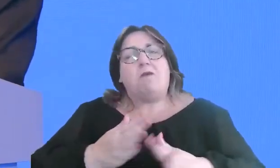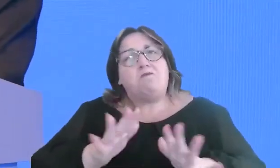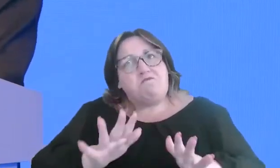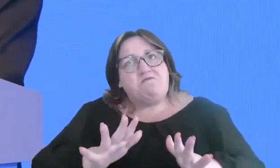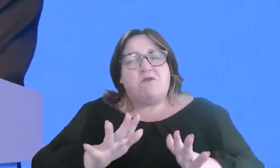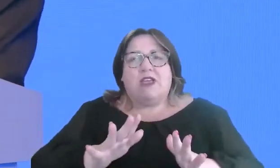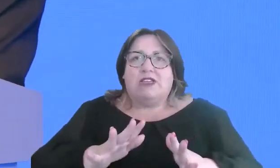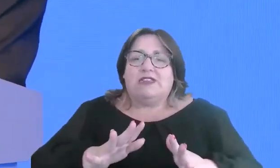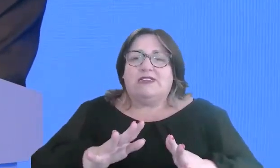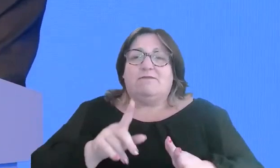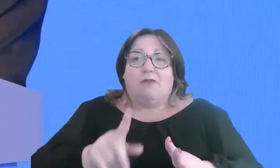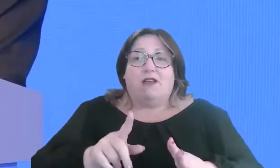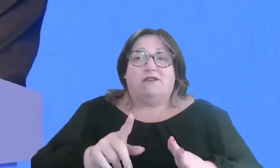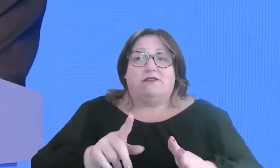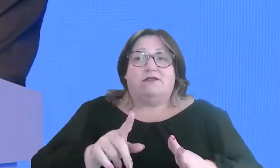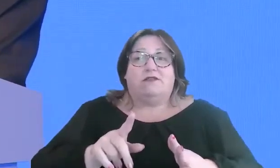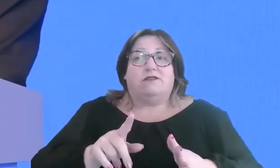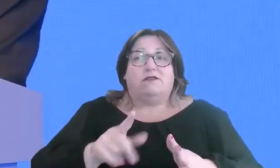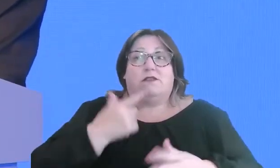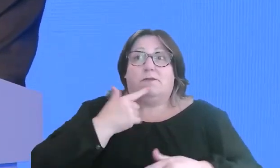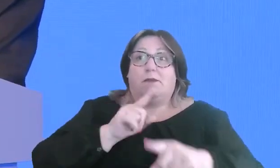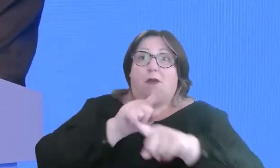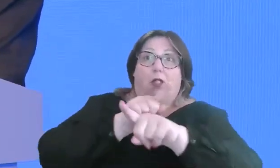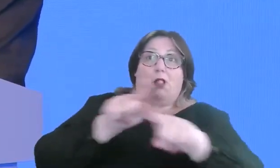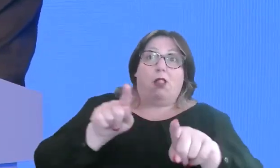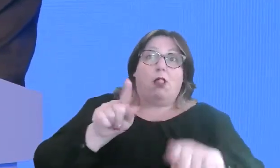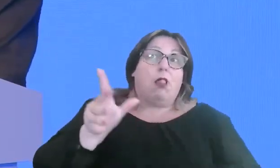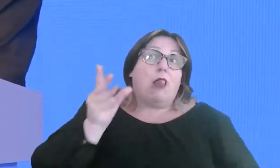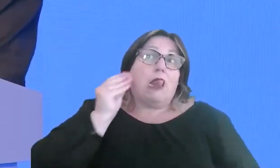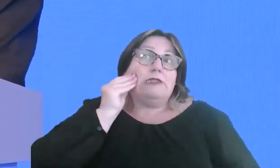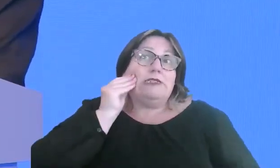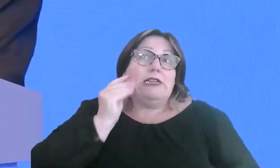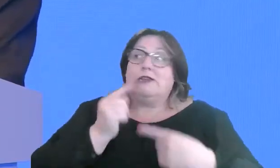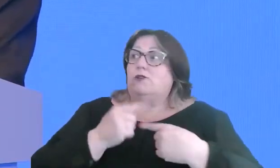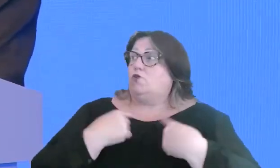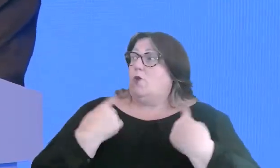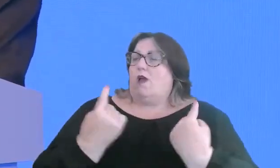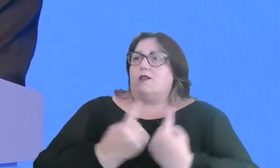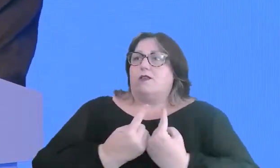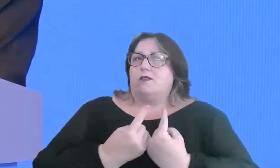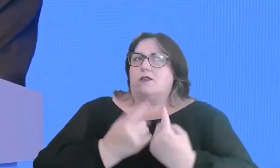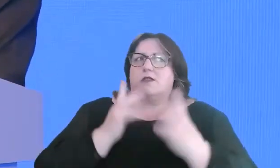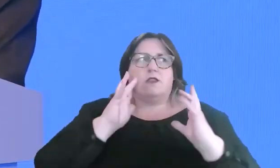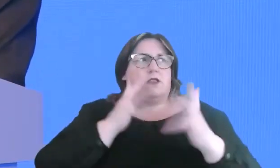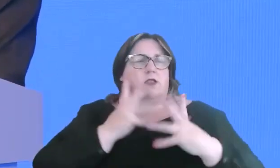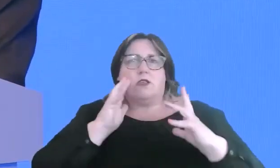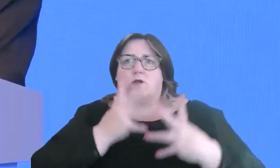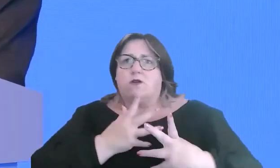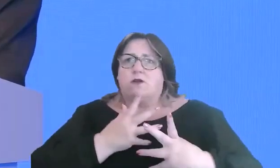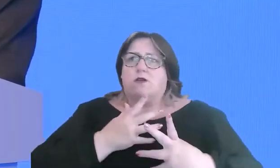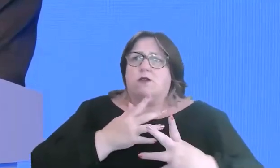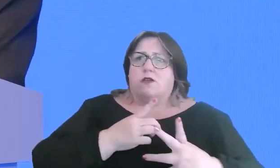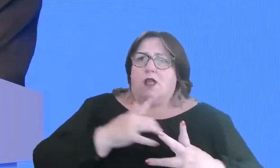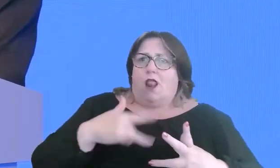it. But for people listening to us, they worry about, will it make their lives more complicated?